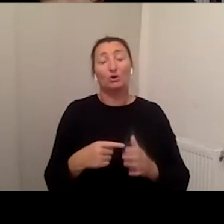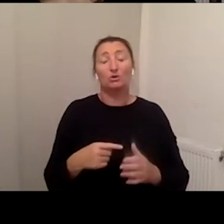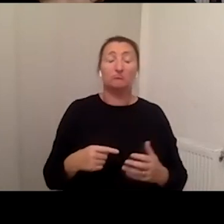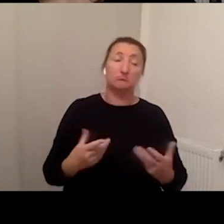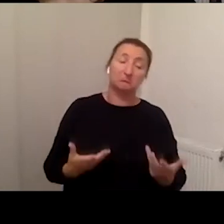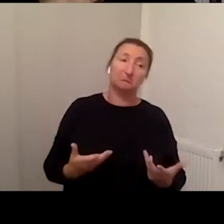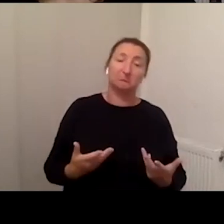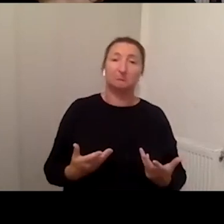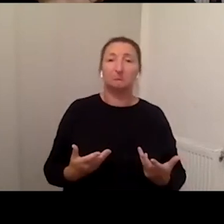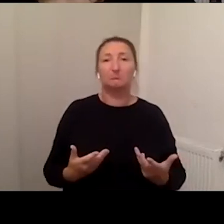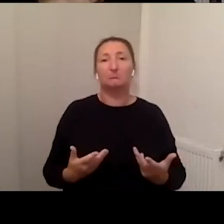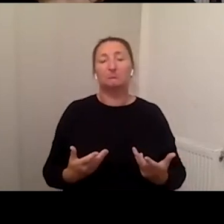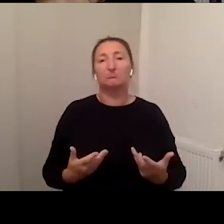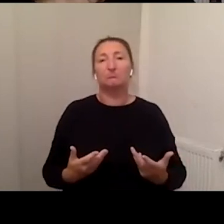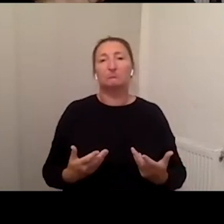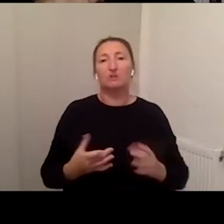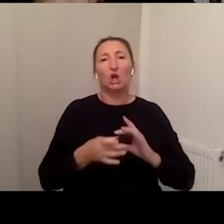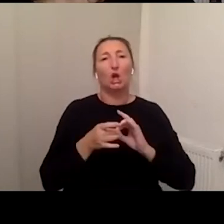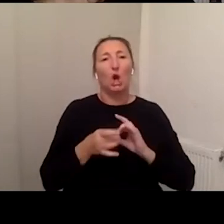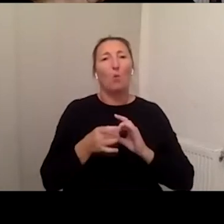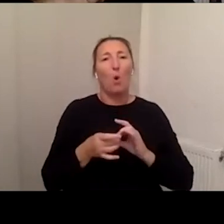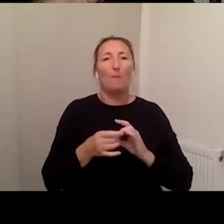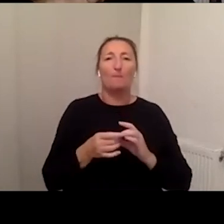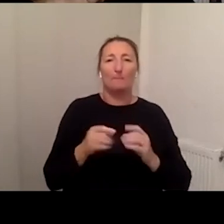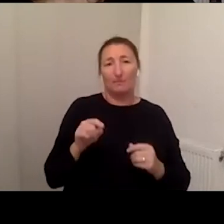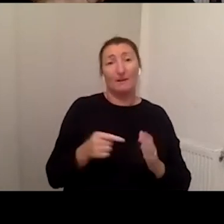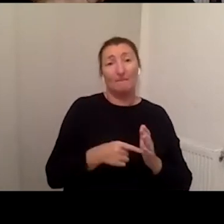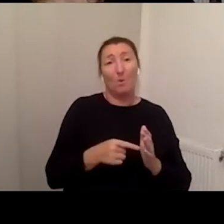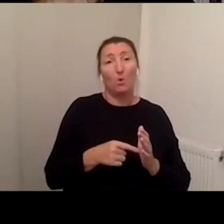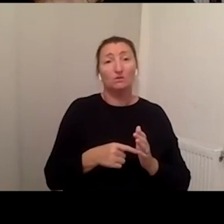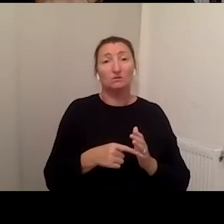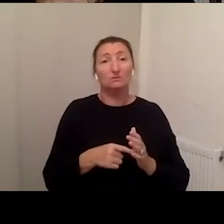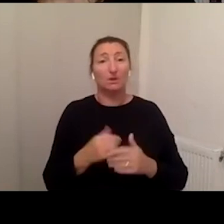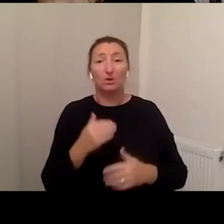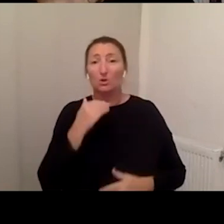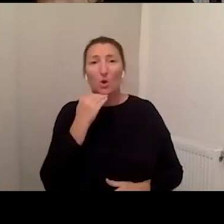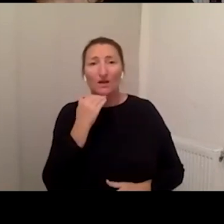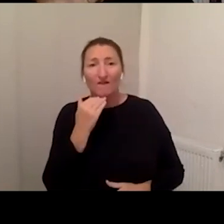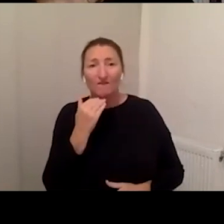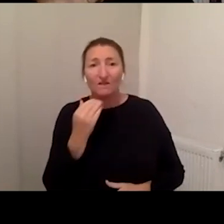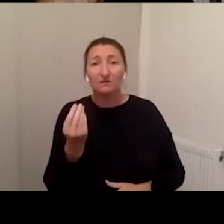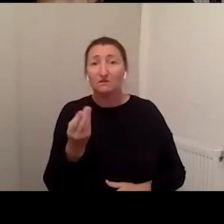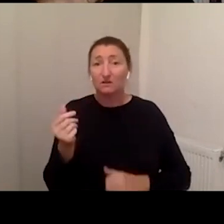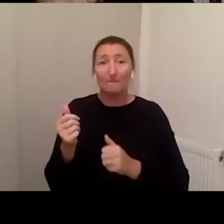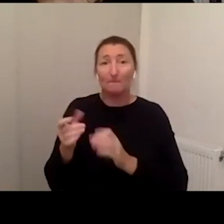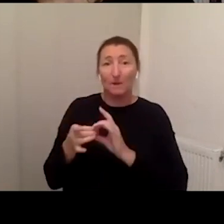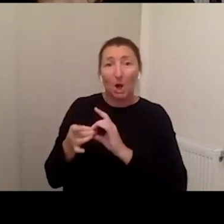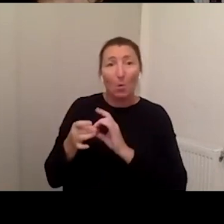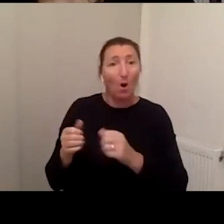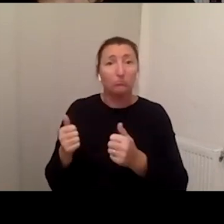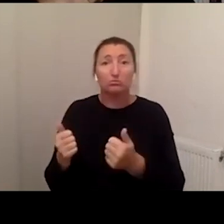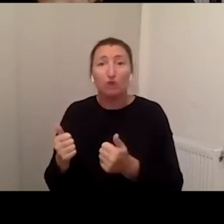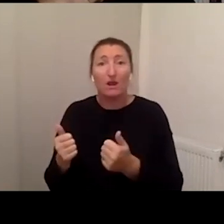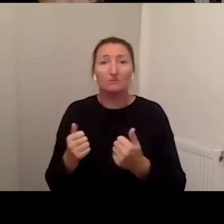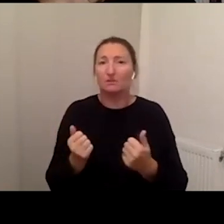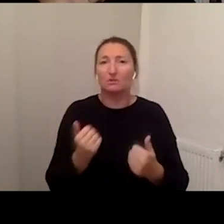as with every COP, I feel it's always not enough, and some COPs are even more not enough, and others are okay, but still